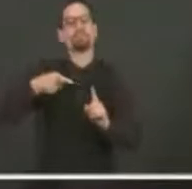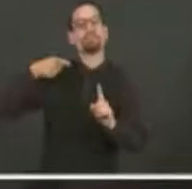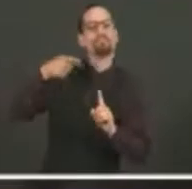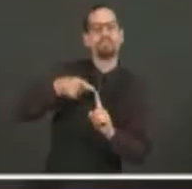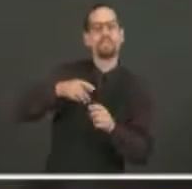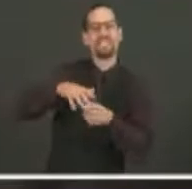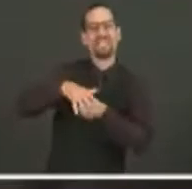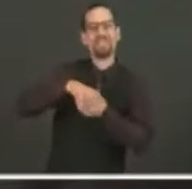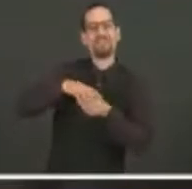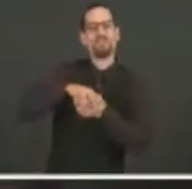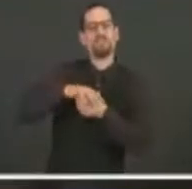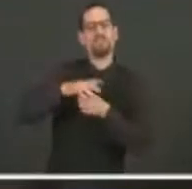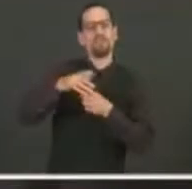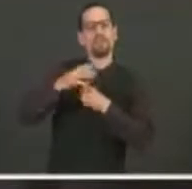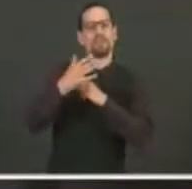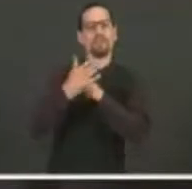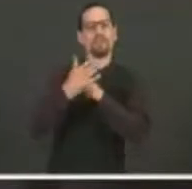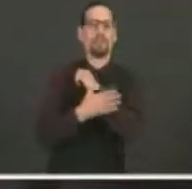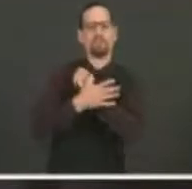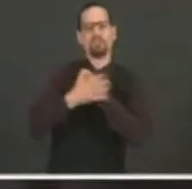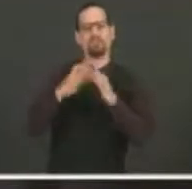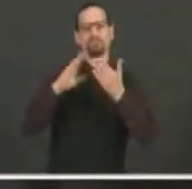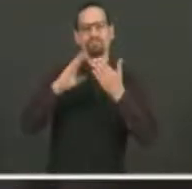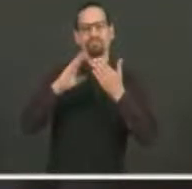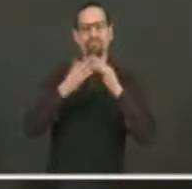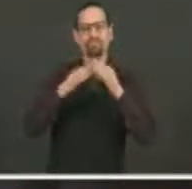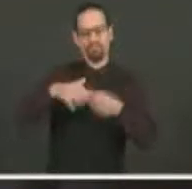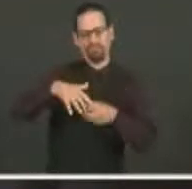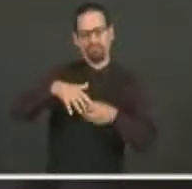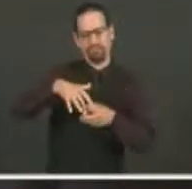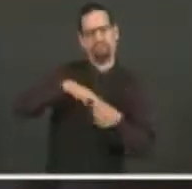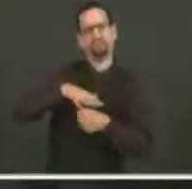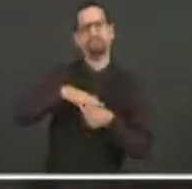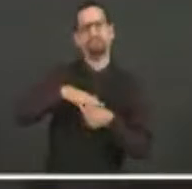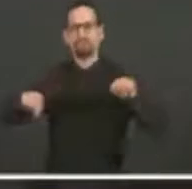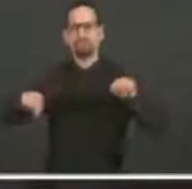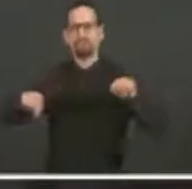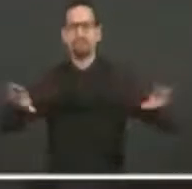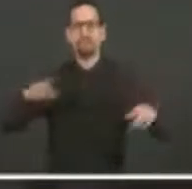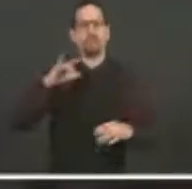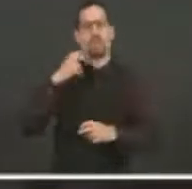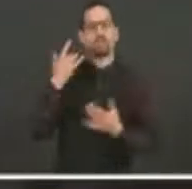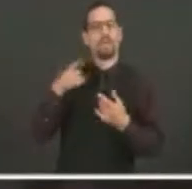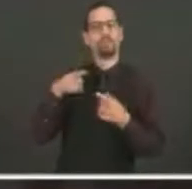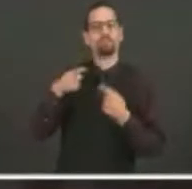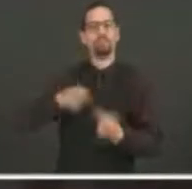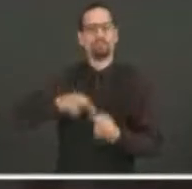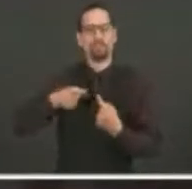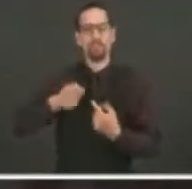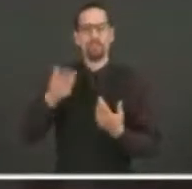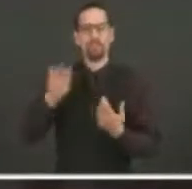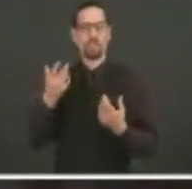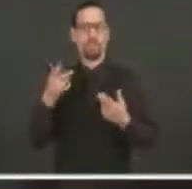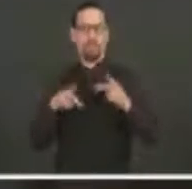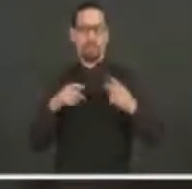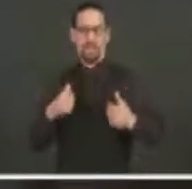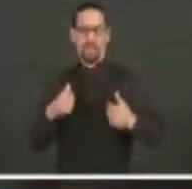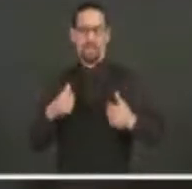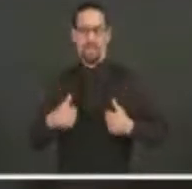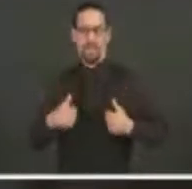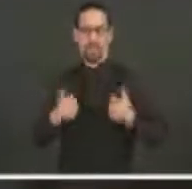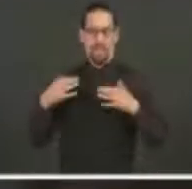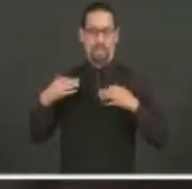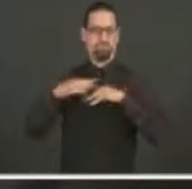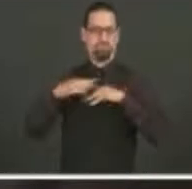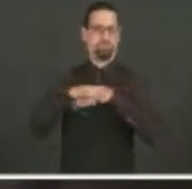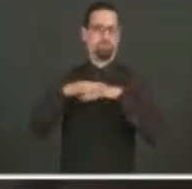settings where they are having trouble in either communal living, prisons, nursing